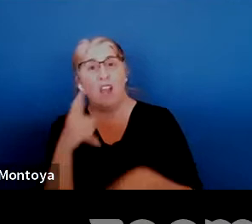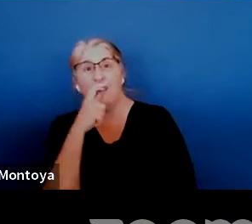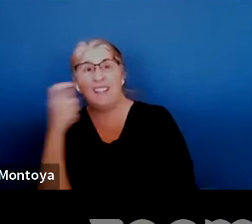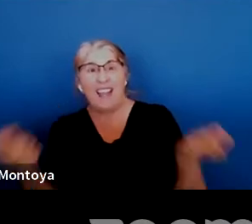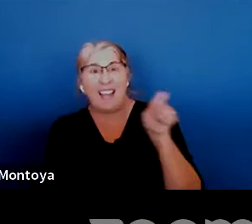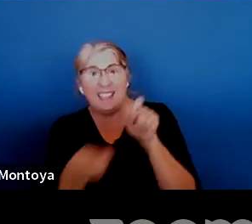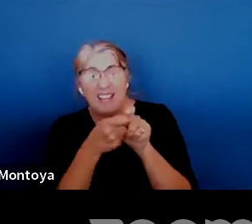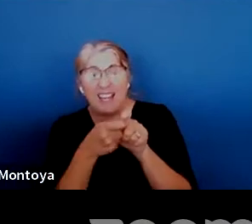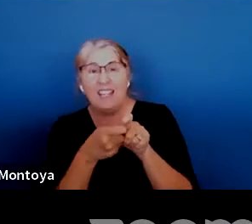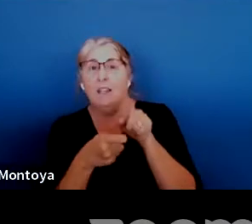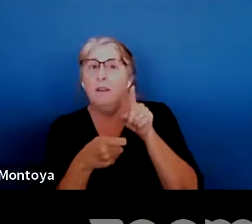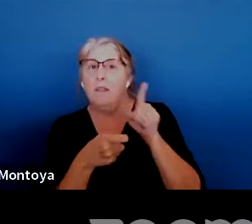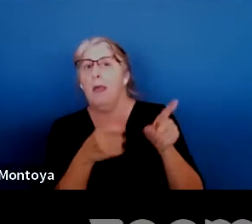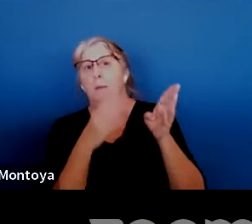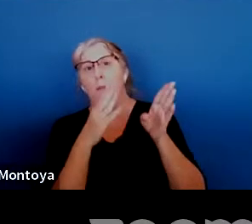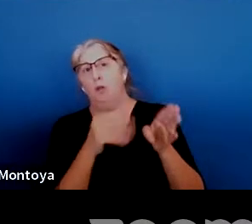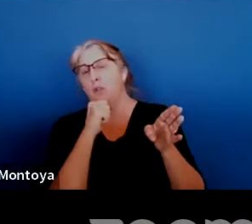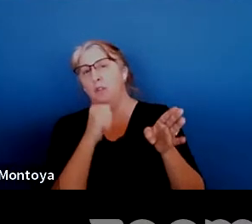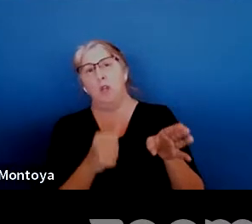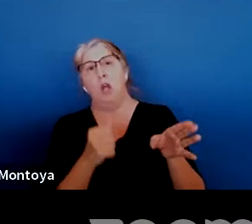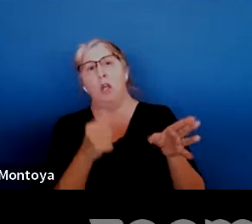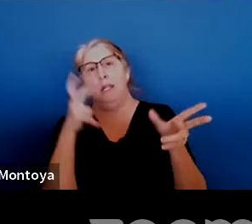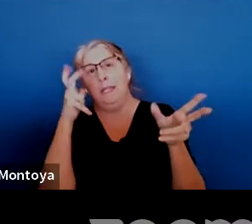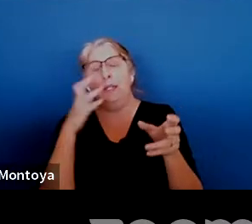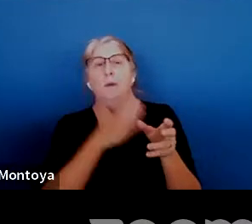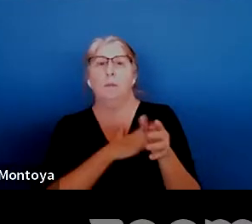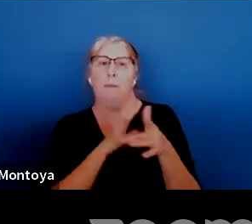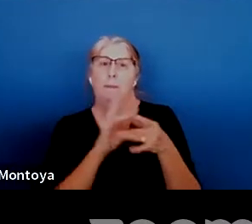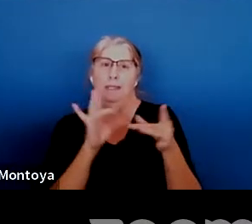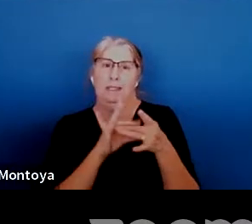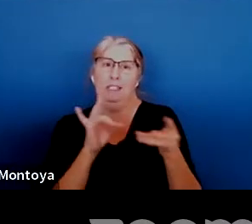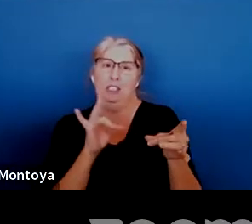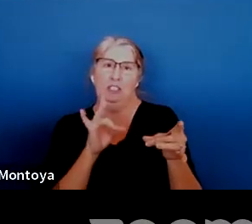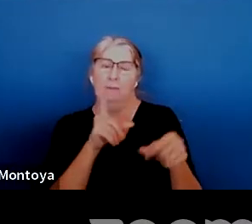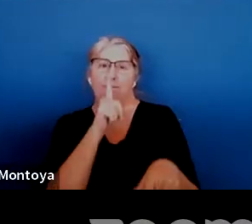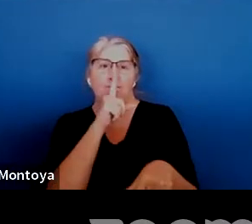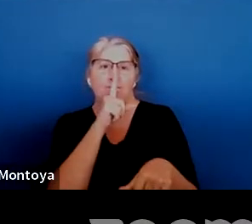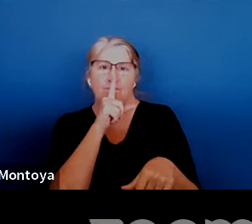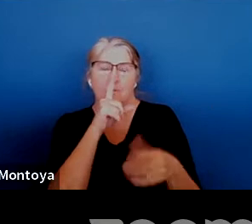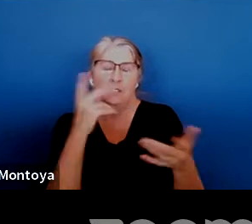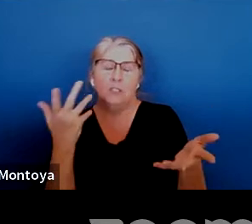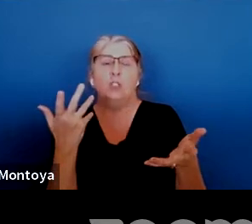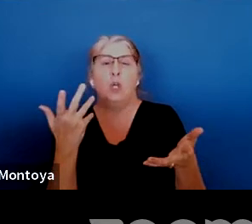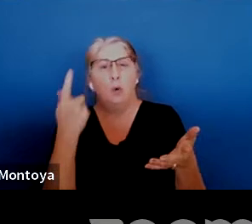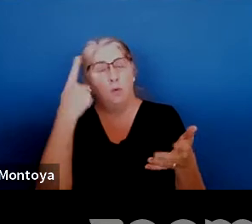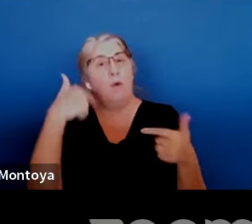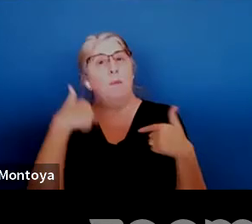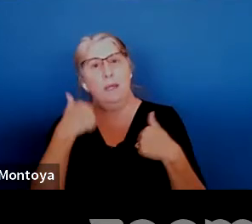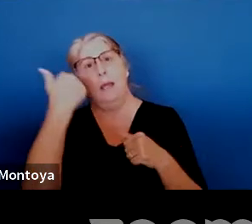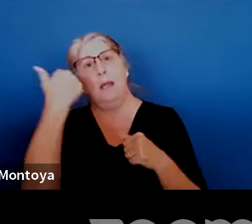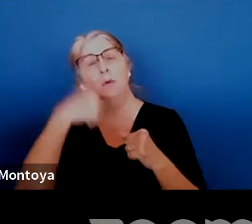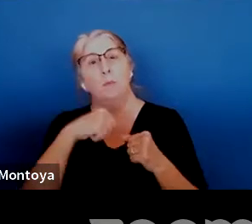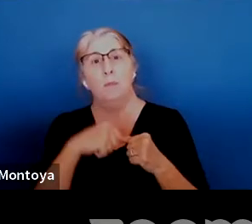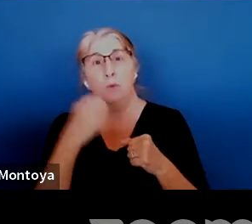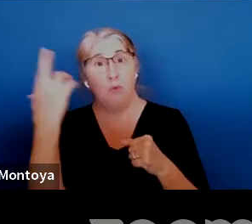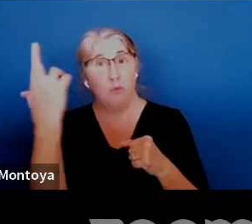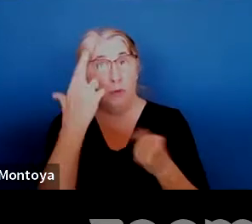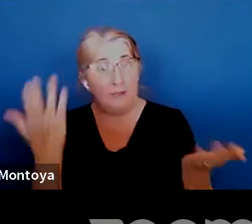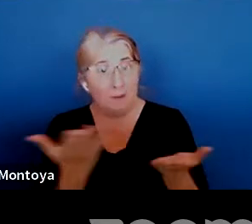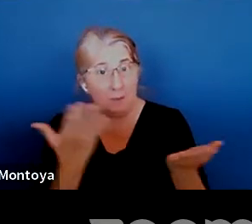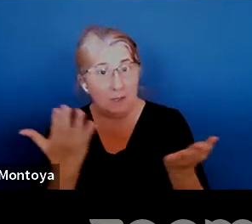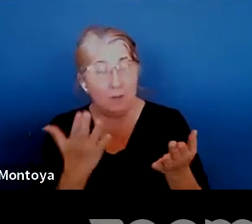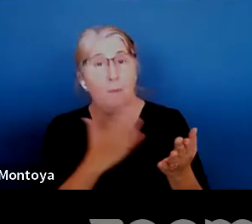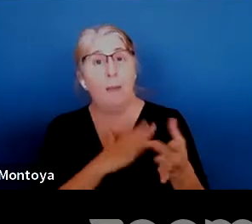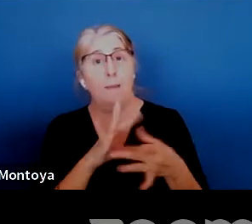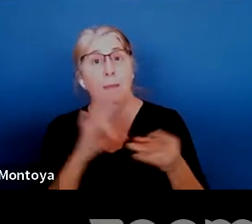then that person is not going to receive my message. So for me, I always remember what I'm there for and what my message